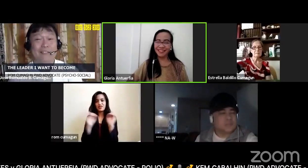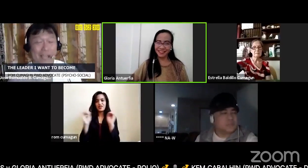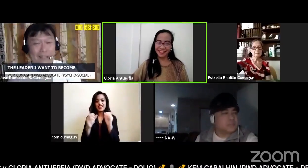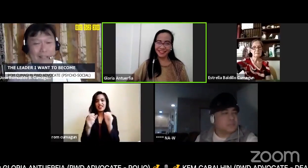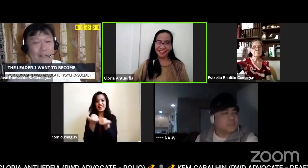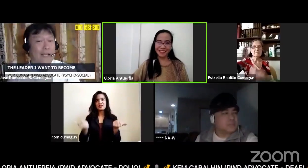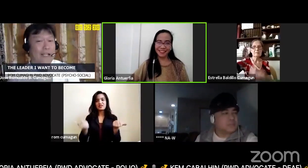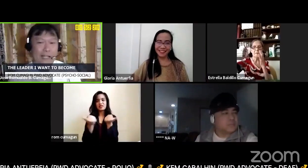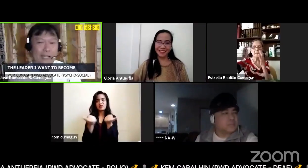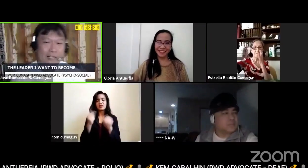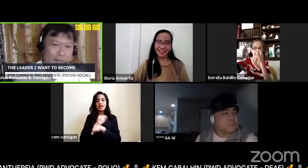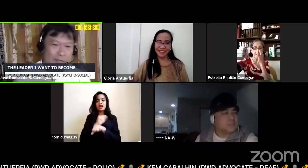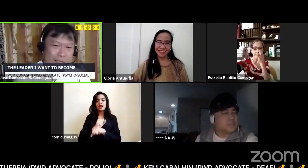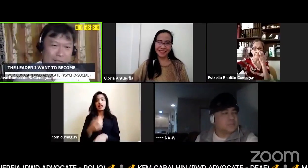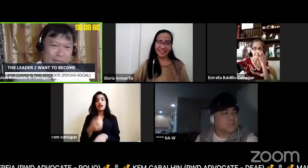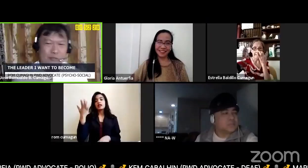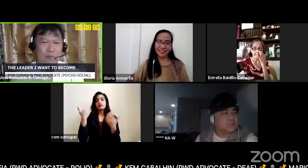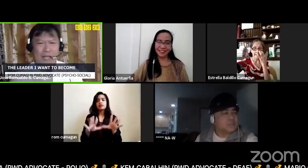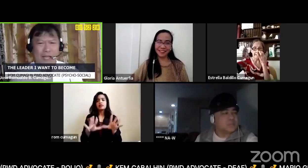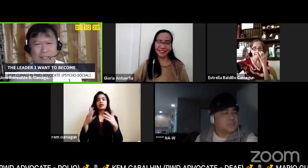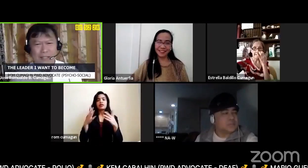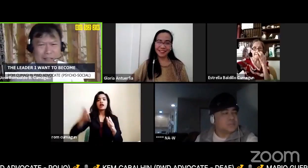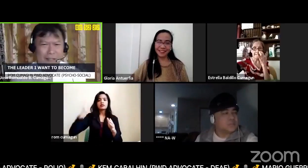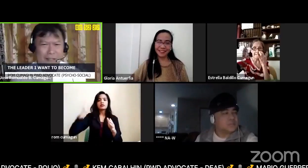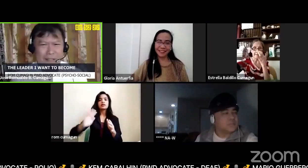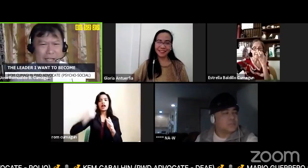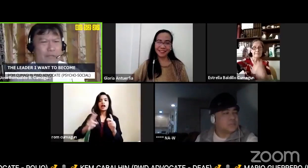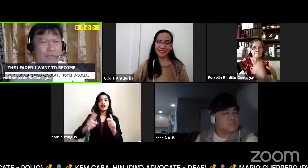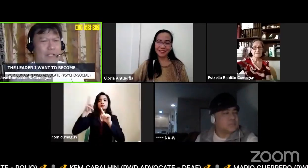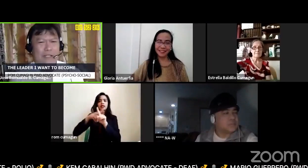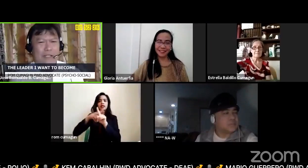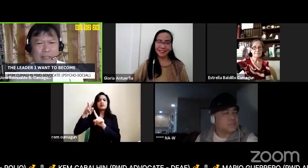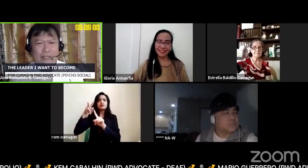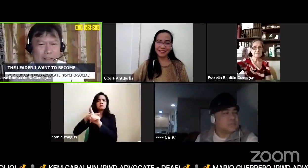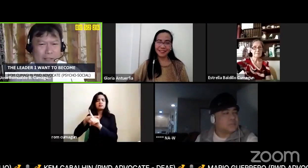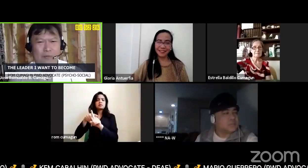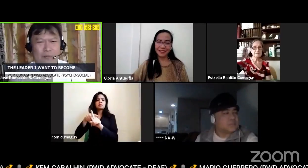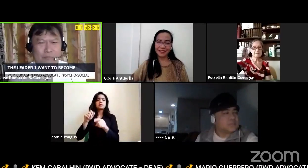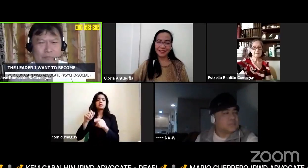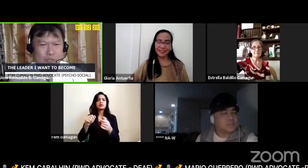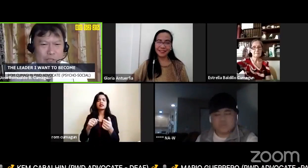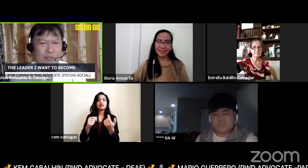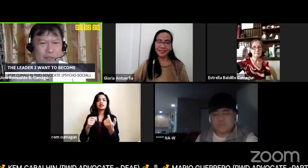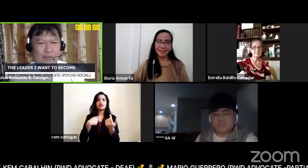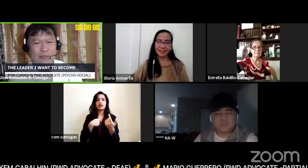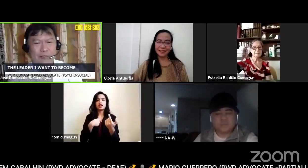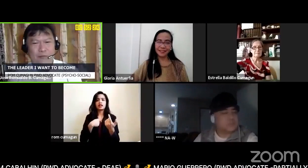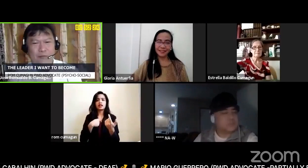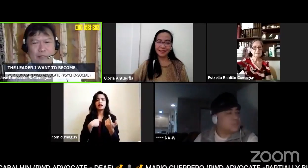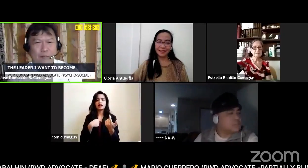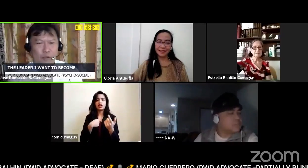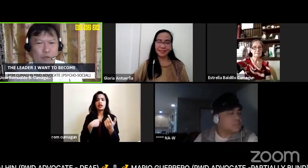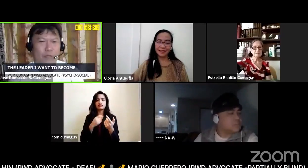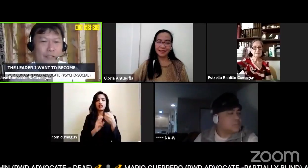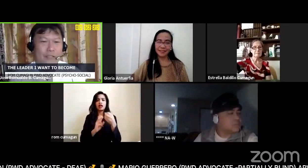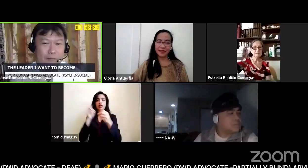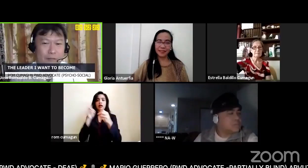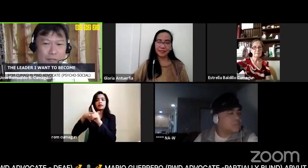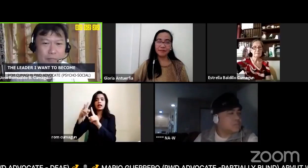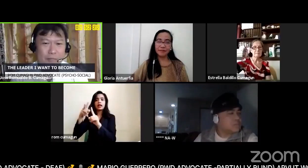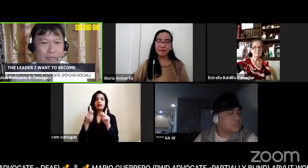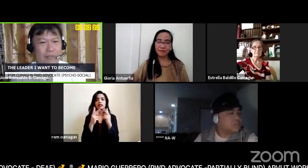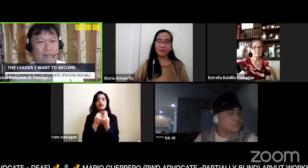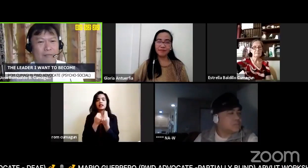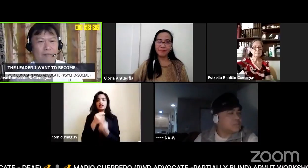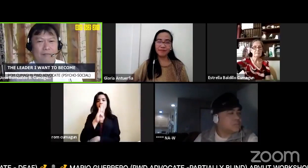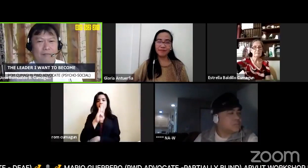no, because I tried. I tried several times to apply. I even got good positions with Bloomberg